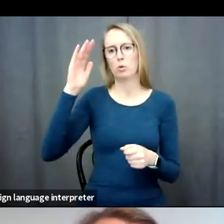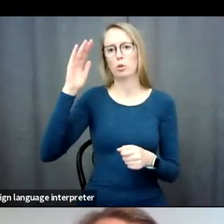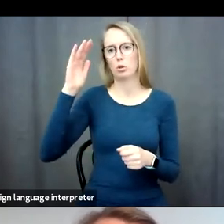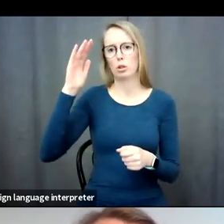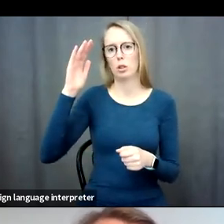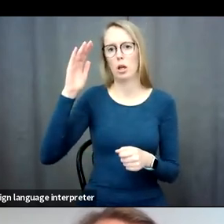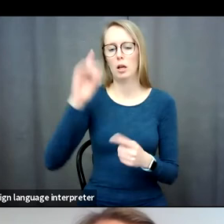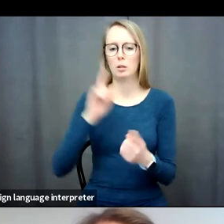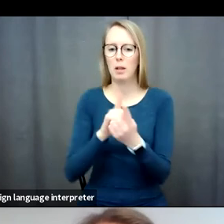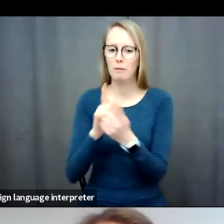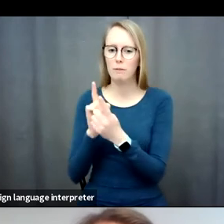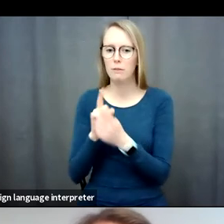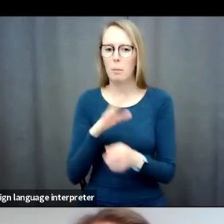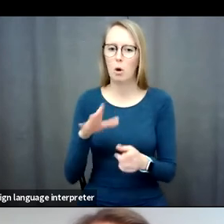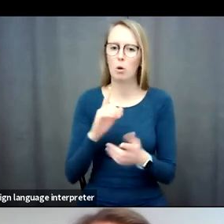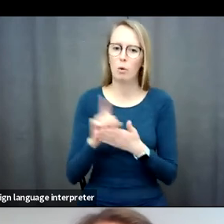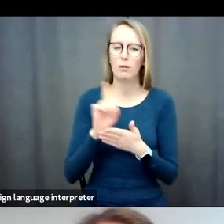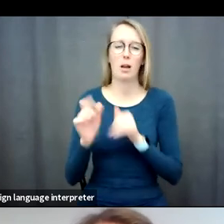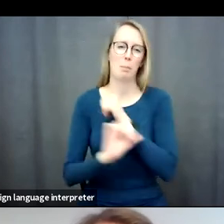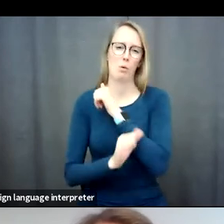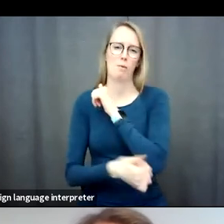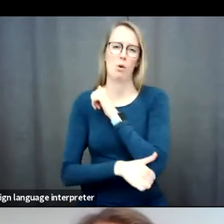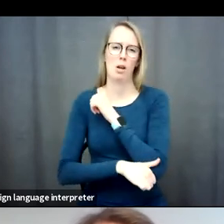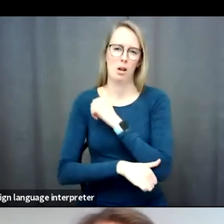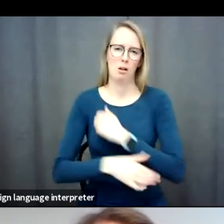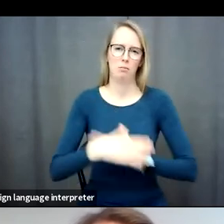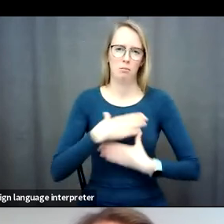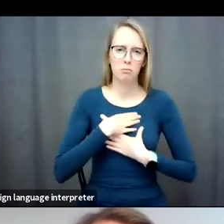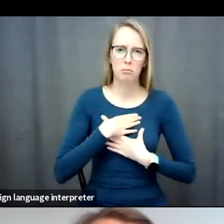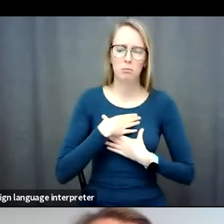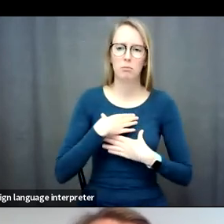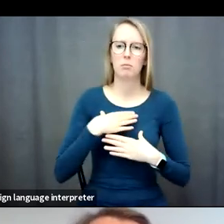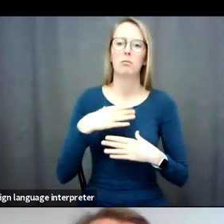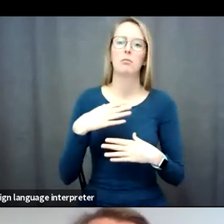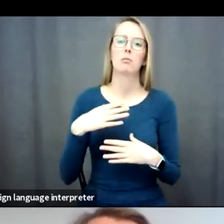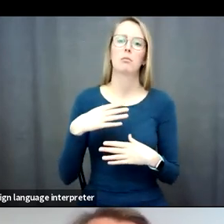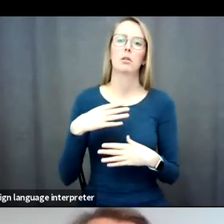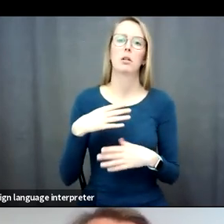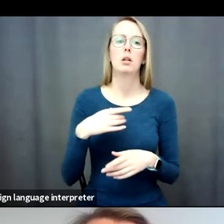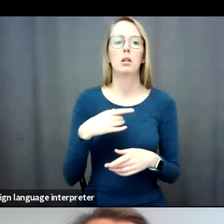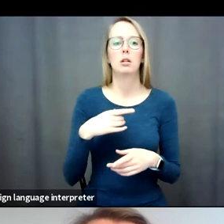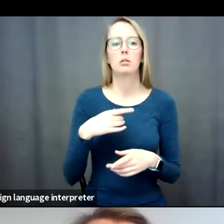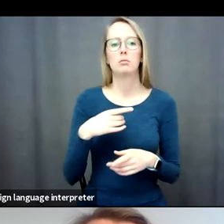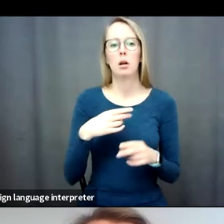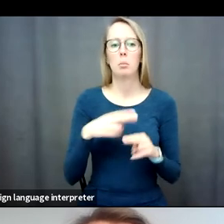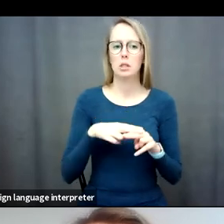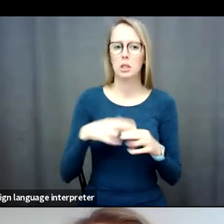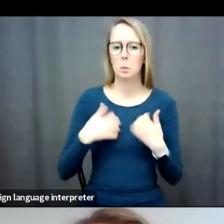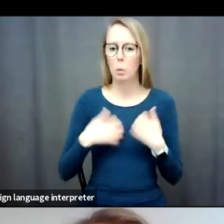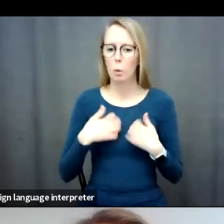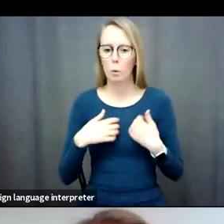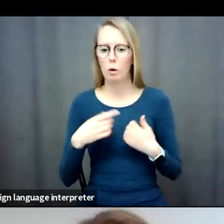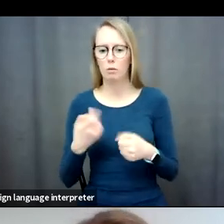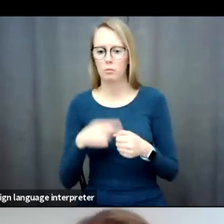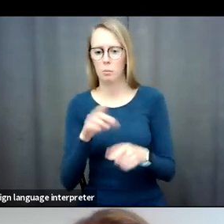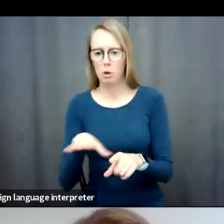around children and in professional ways or in personal and private ways, and that they have a worry about the